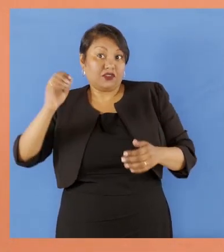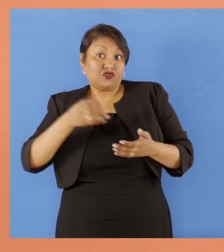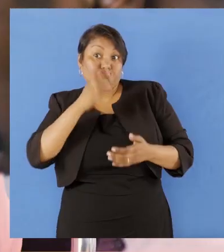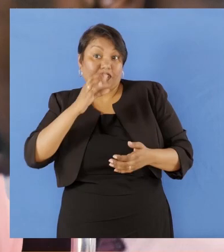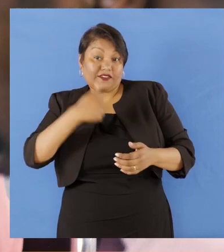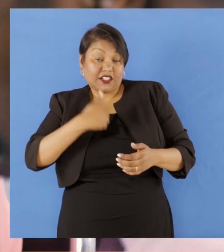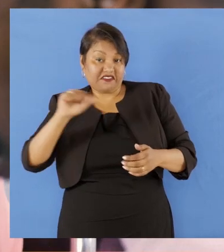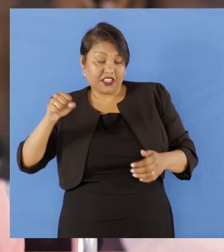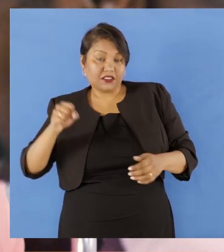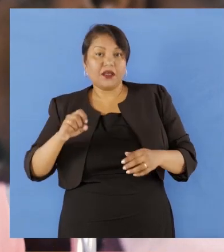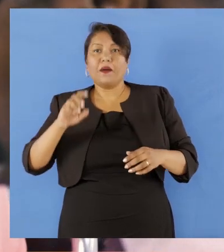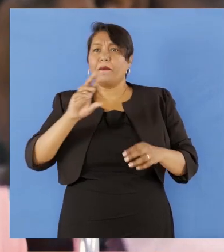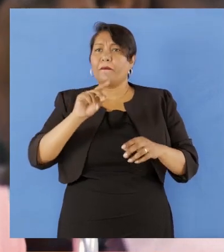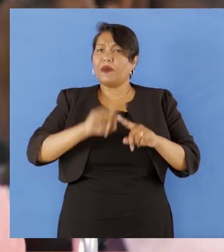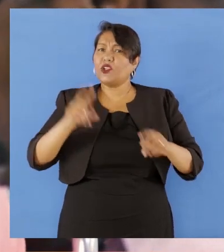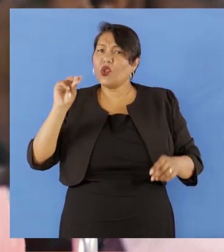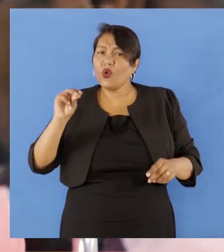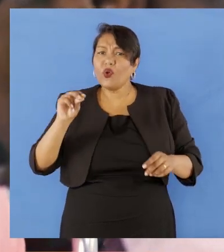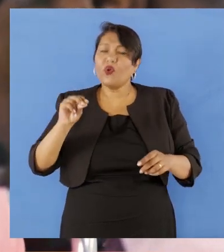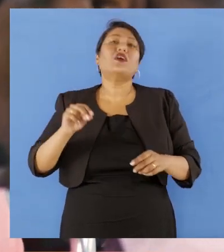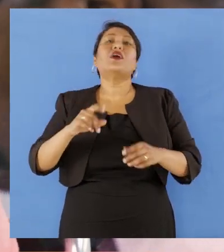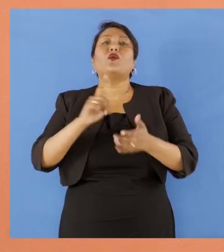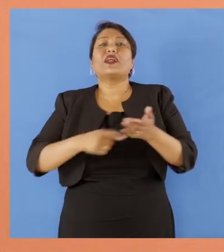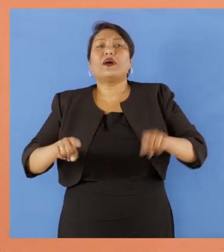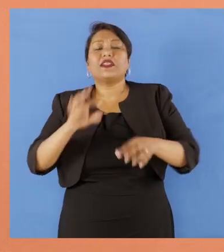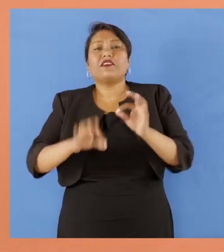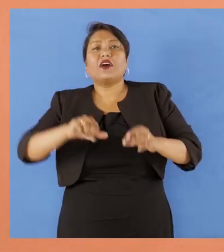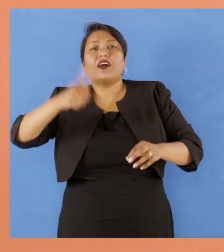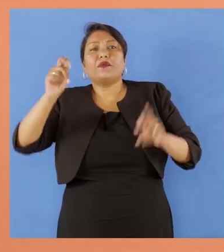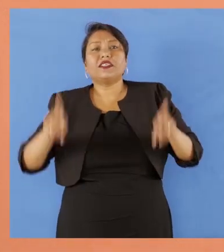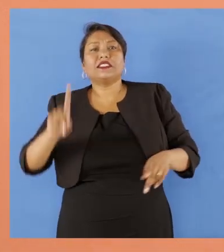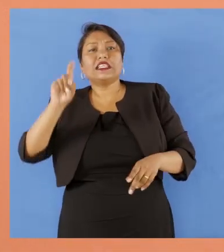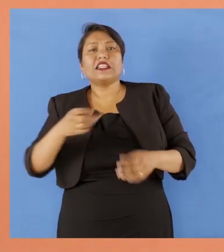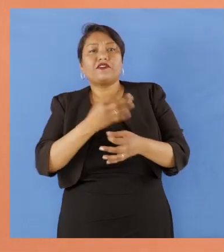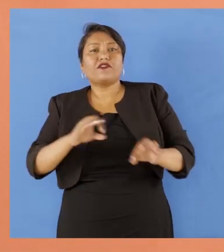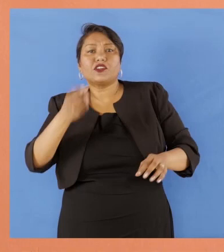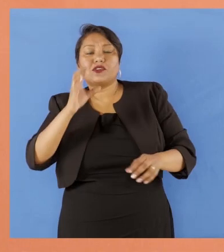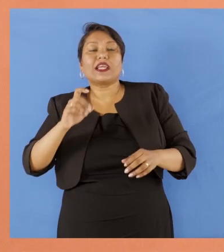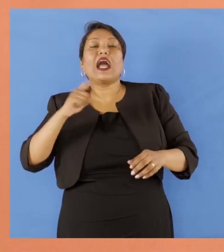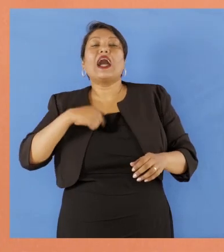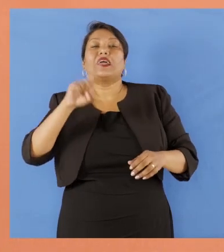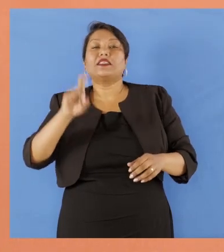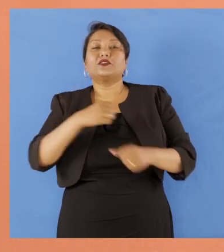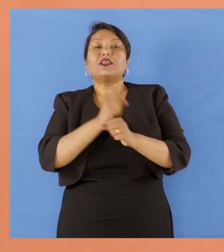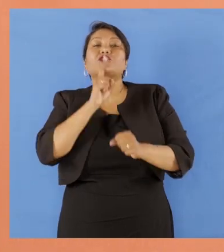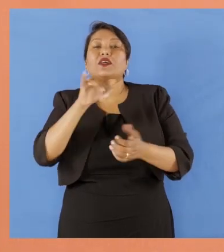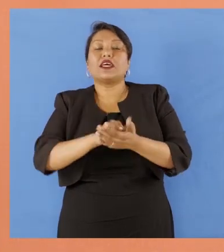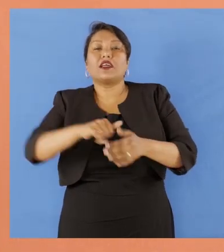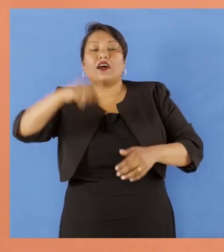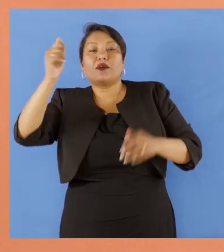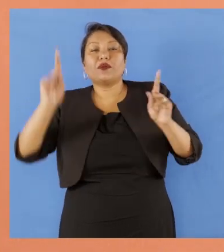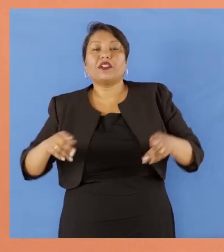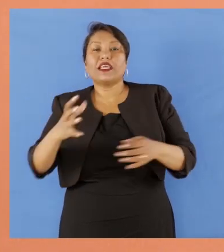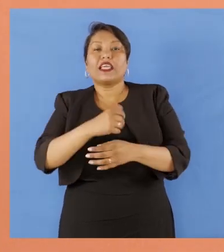lunch special. And it really infuriated me. Now, I could have simply bought a drink, but I said, there's a single mother with 3 who's